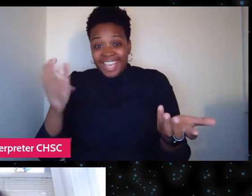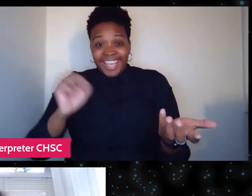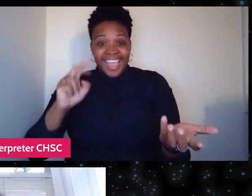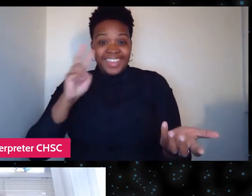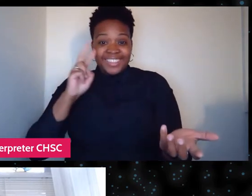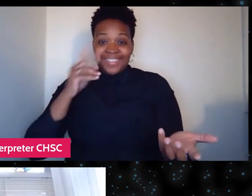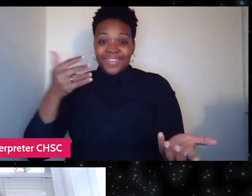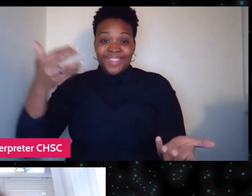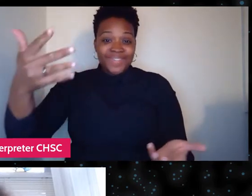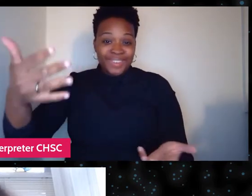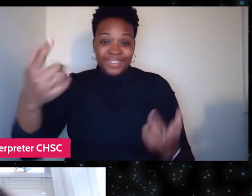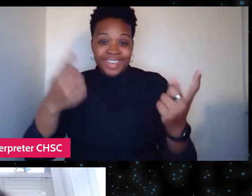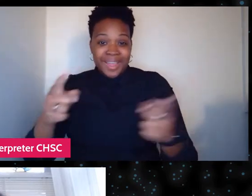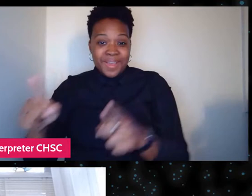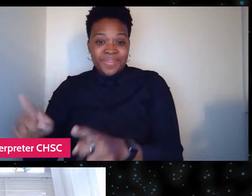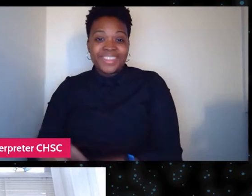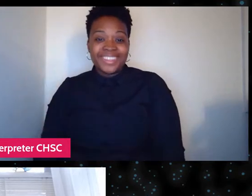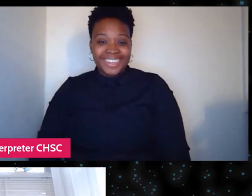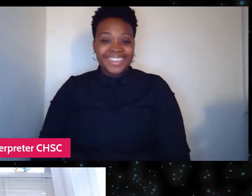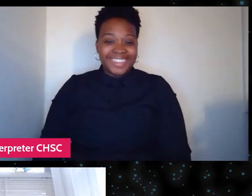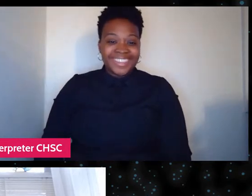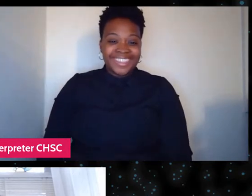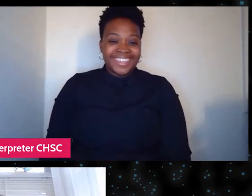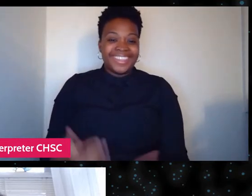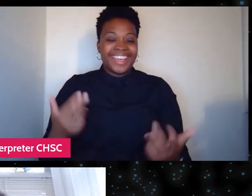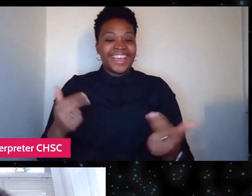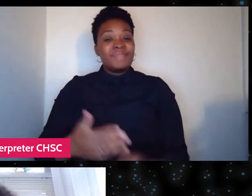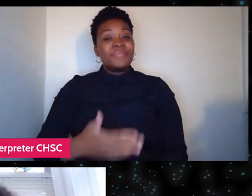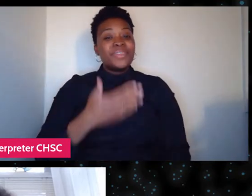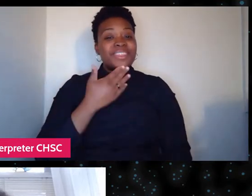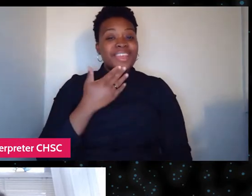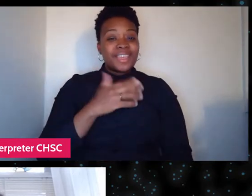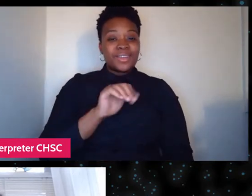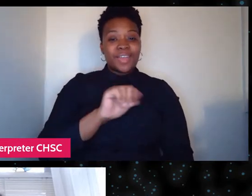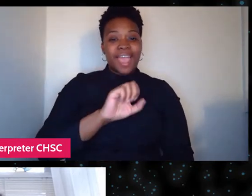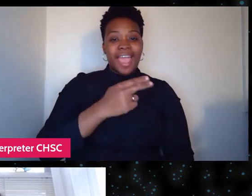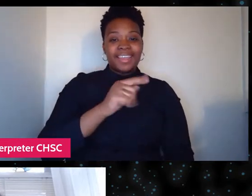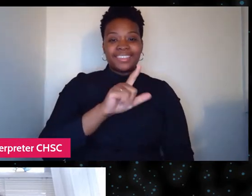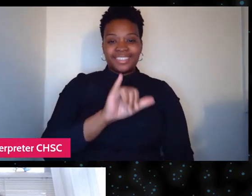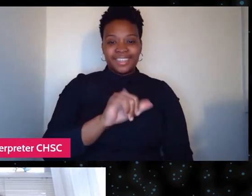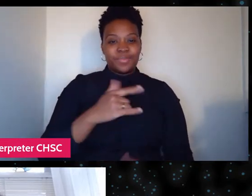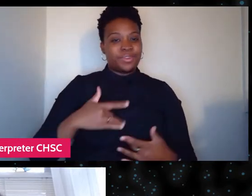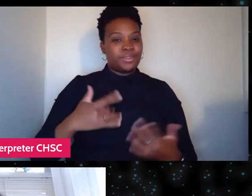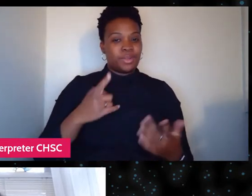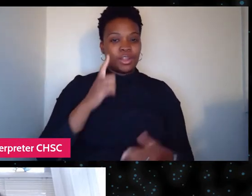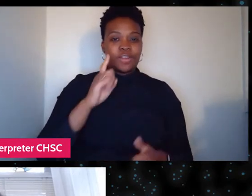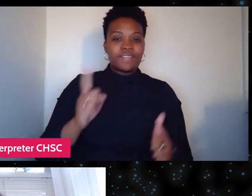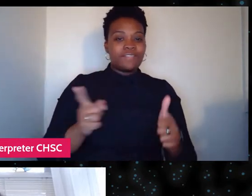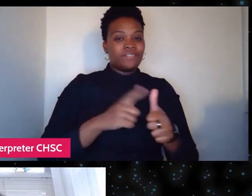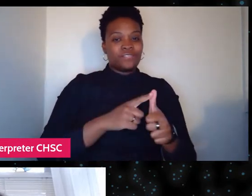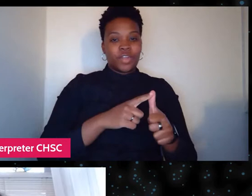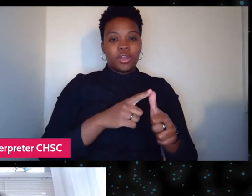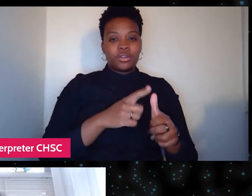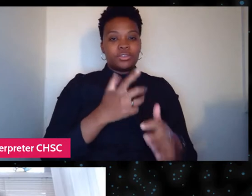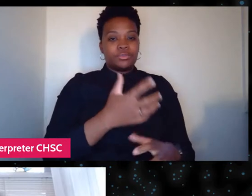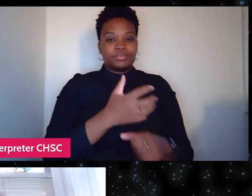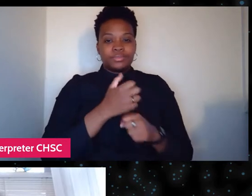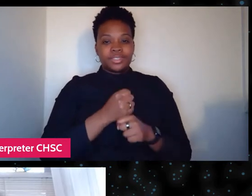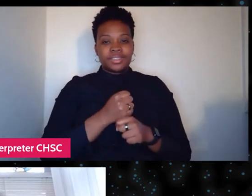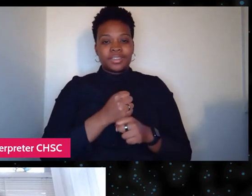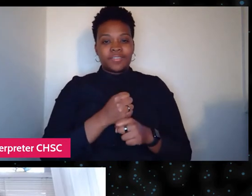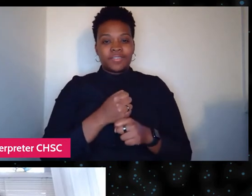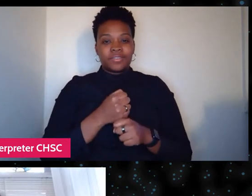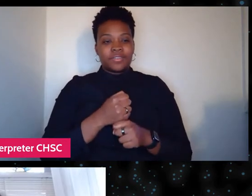the future holds. Yeah. Well, thank you, Ashley. We're so thrilled for you to be our first recipient of the Groundbreaker Award.